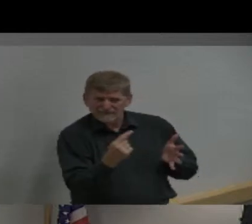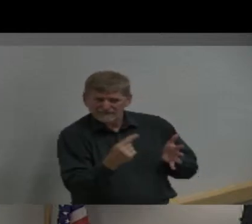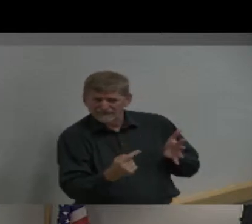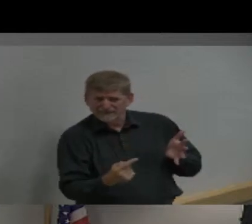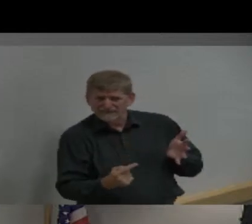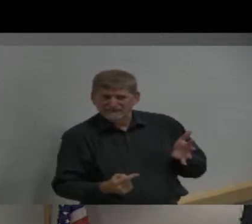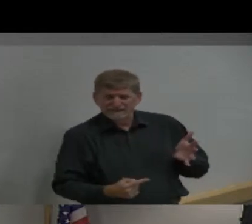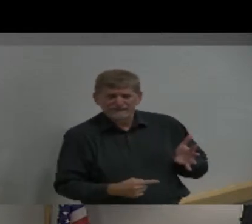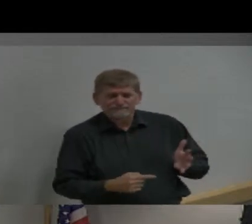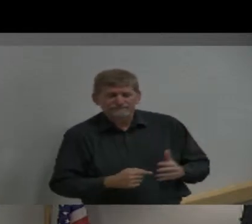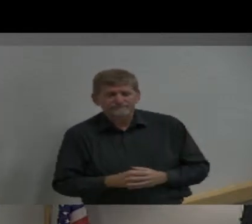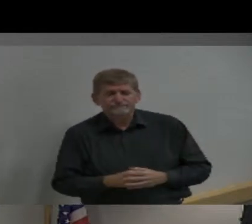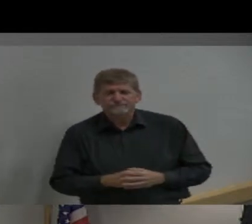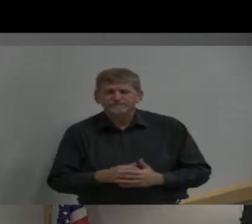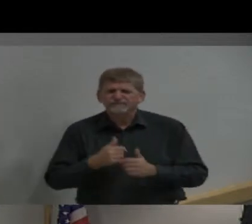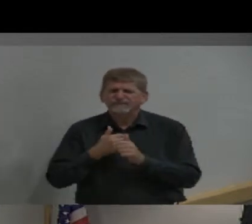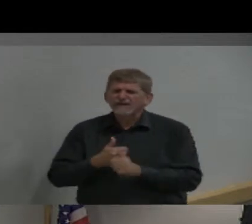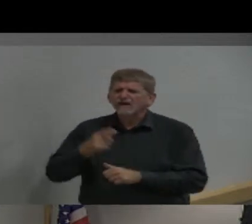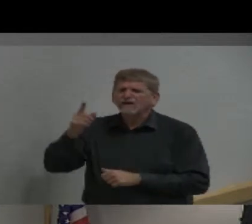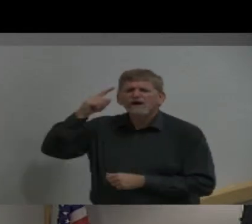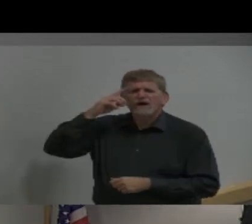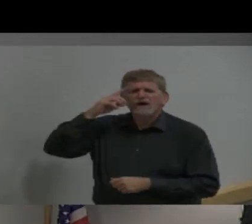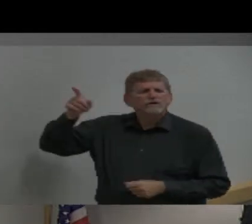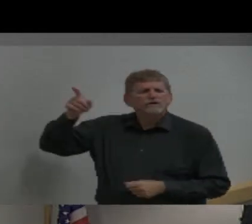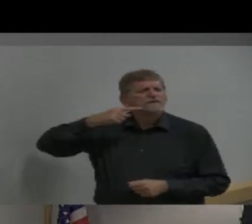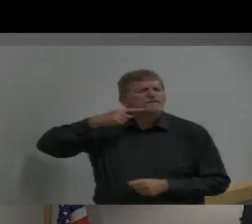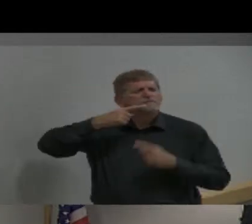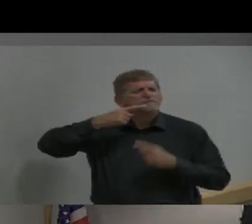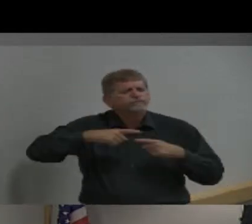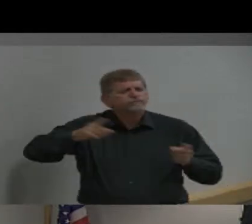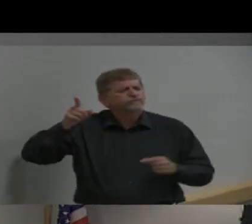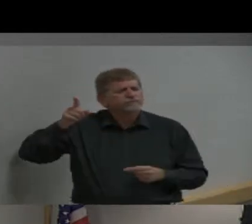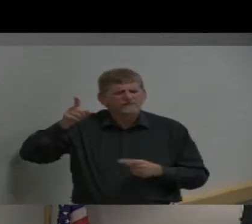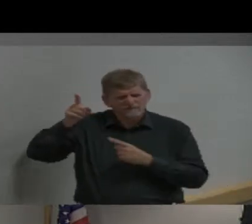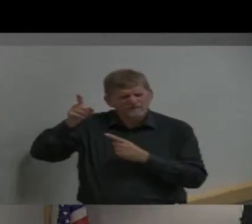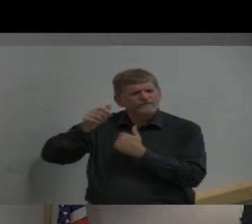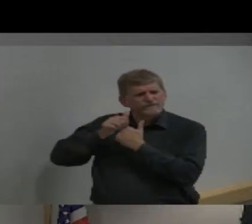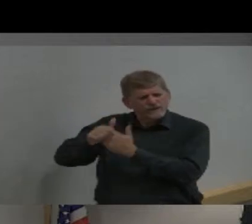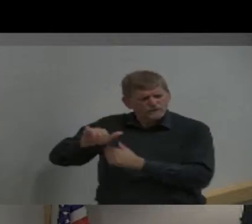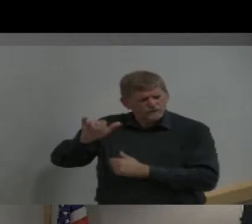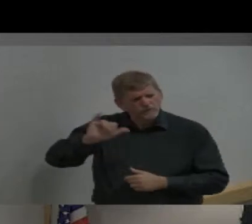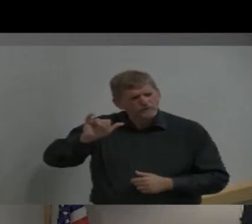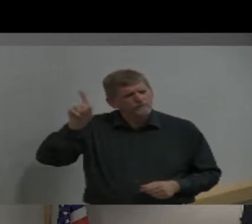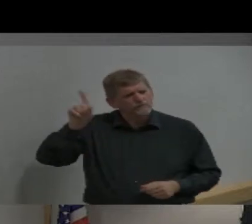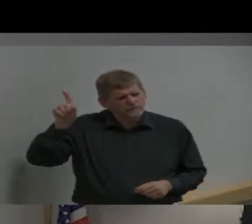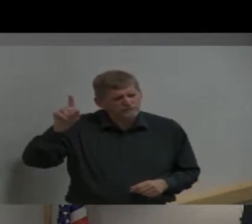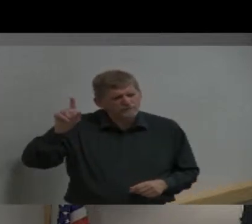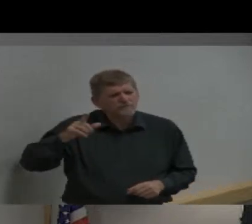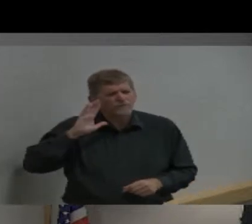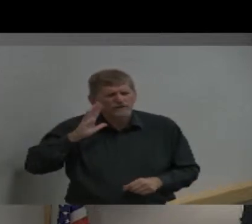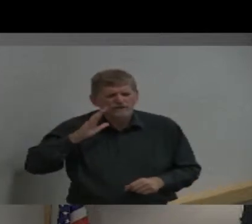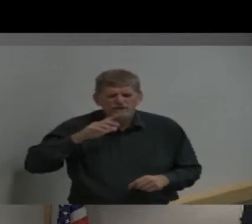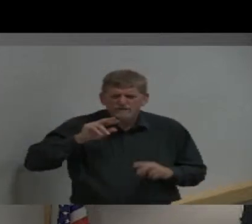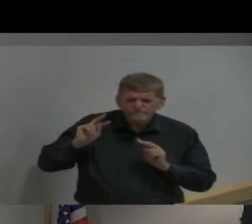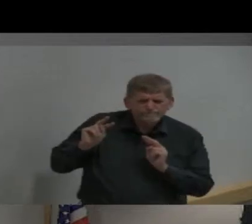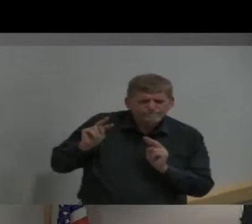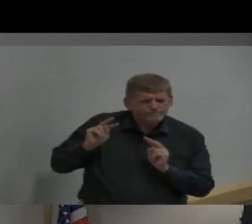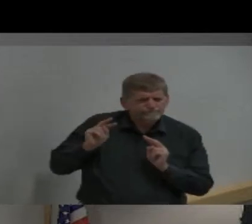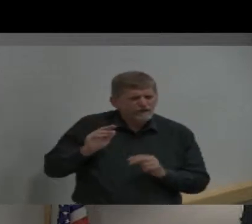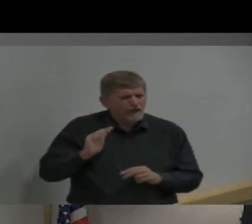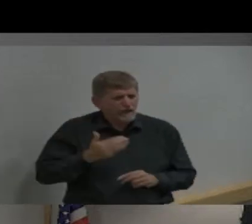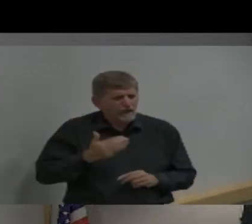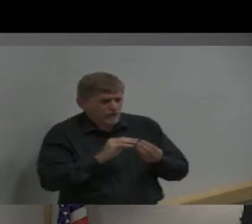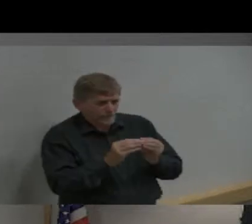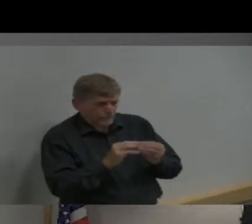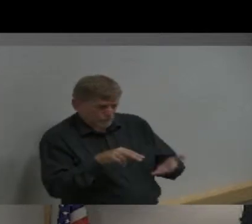say today also. But certainly we have to continue to monitor closely our data, our science, what the